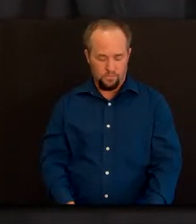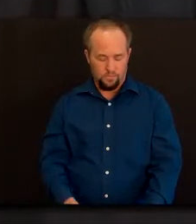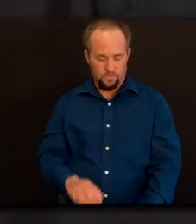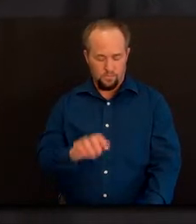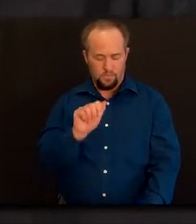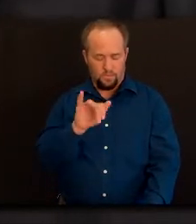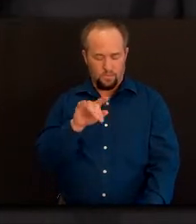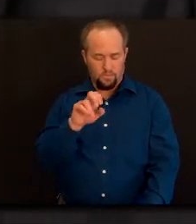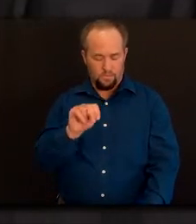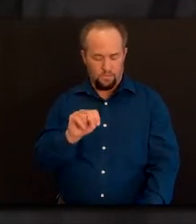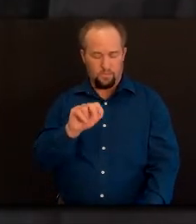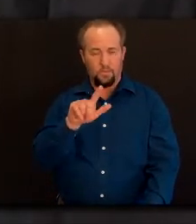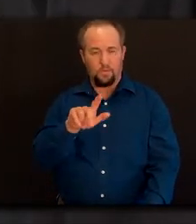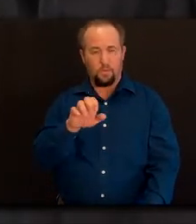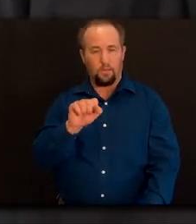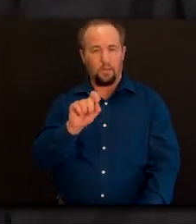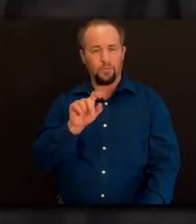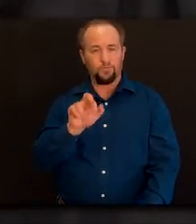Aiden Jason Lester.